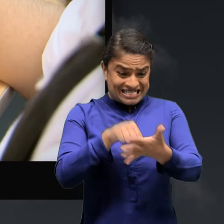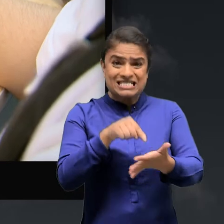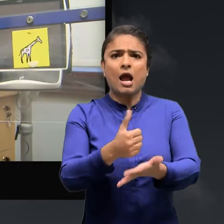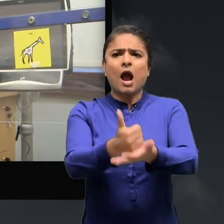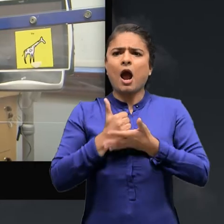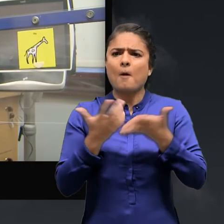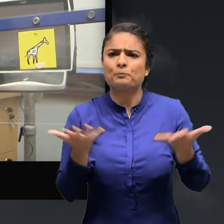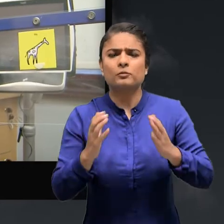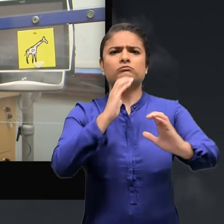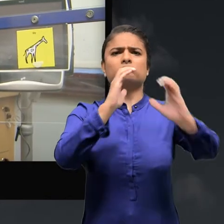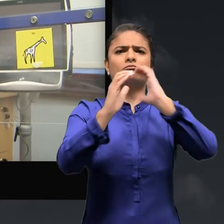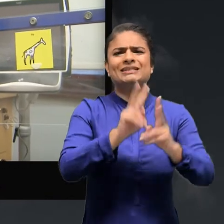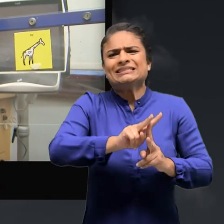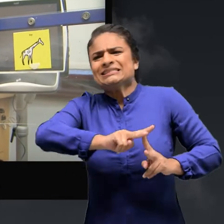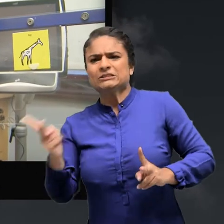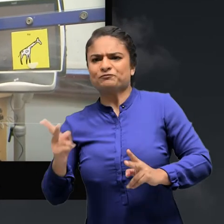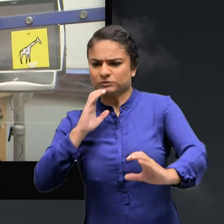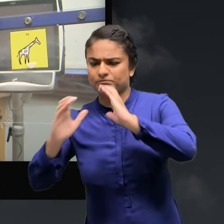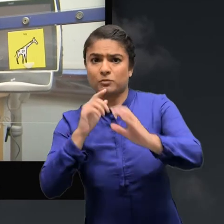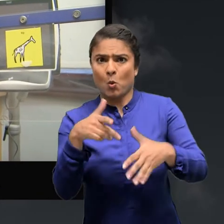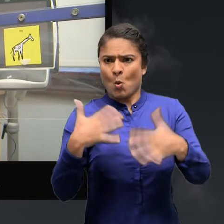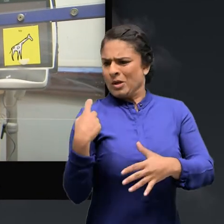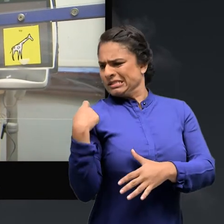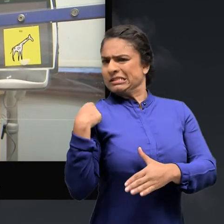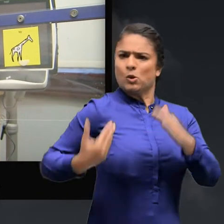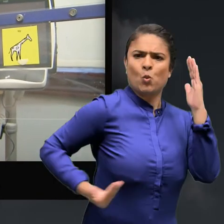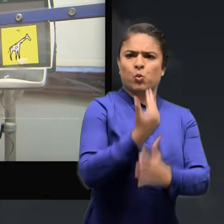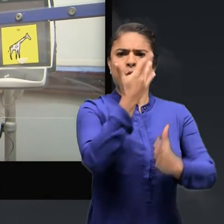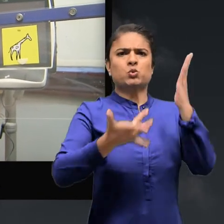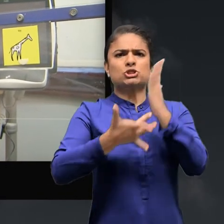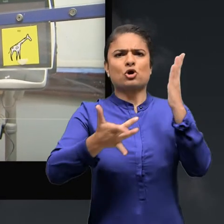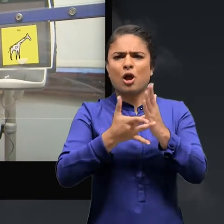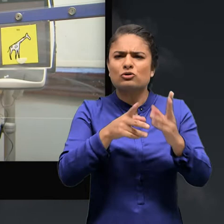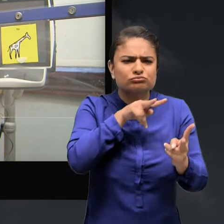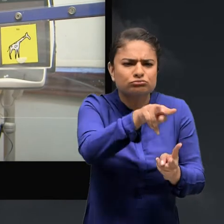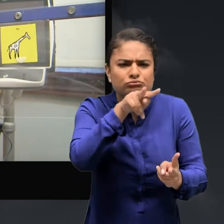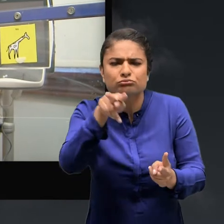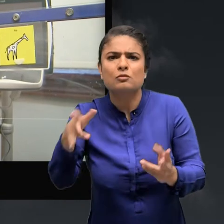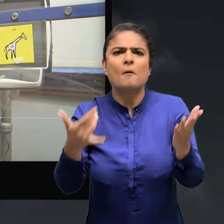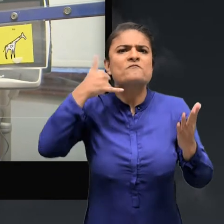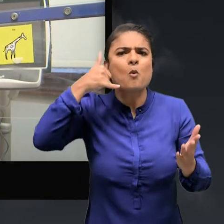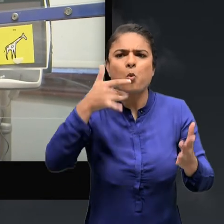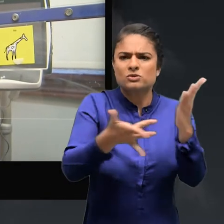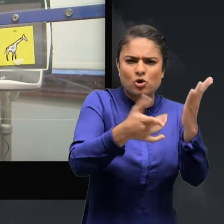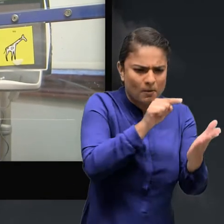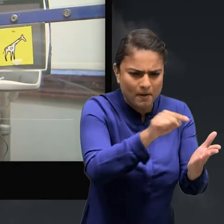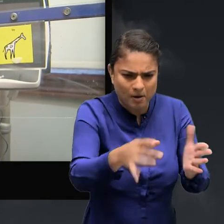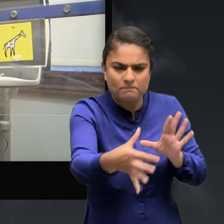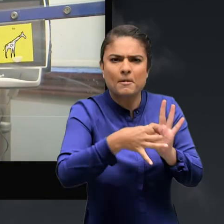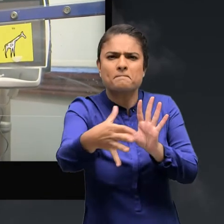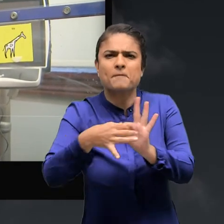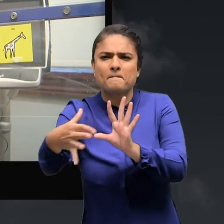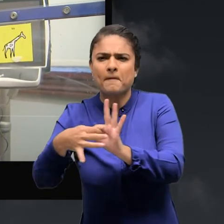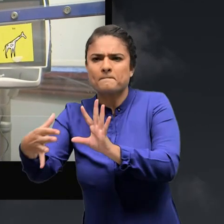What has developed in terms of augmentative and alternative communication most recently is kind of the explosion in terms of